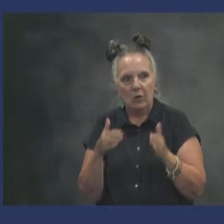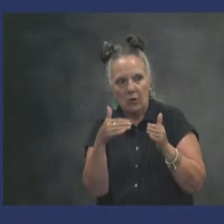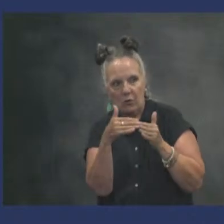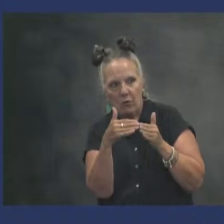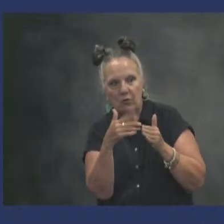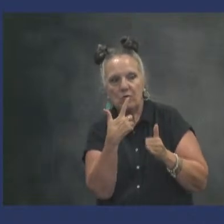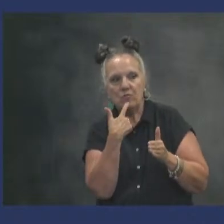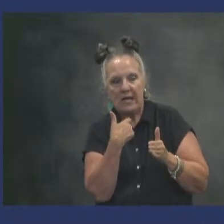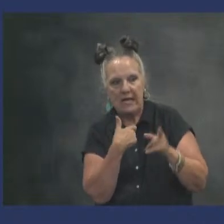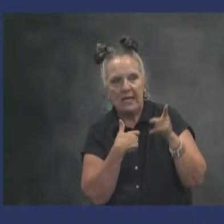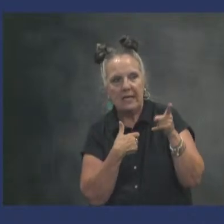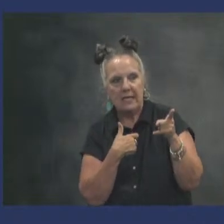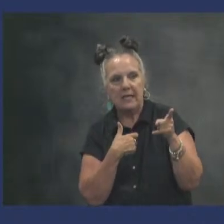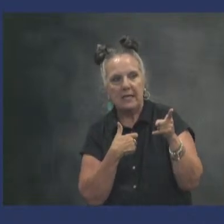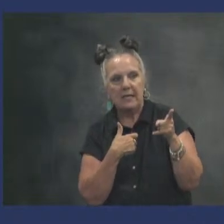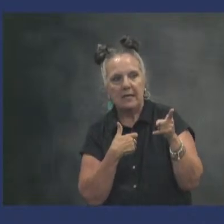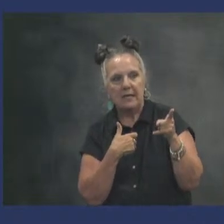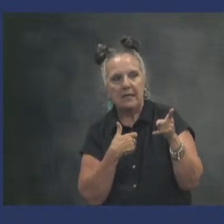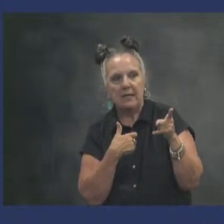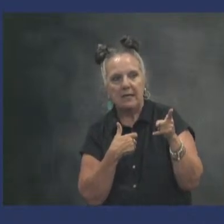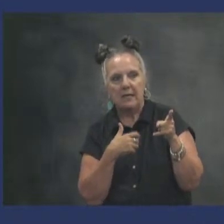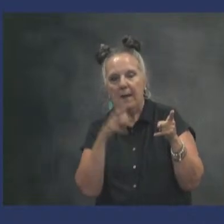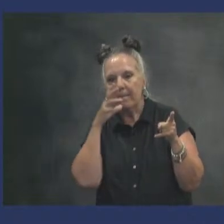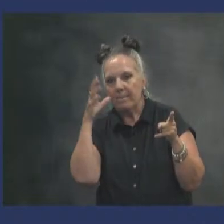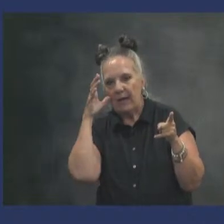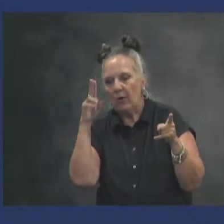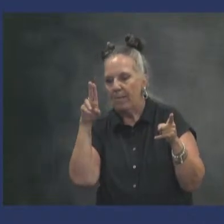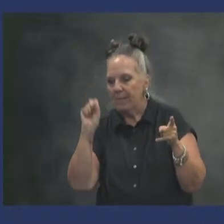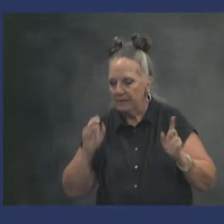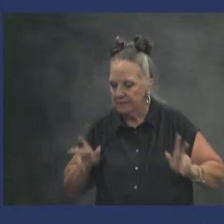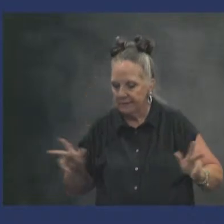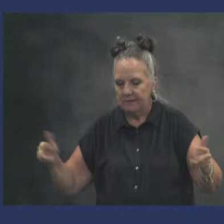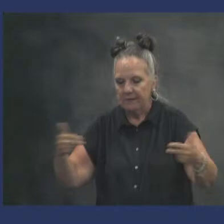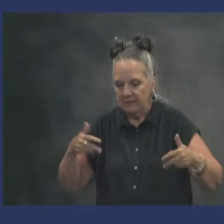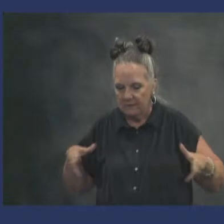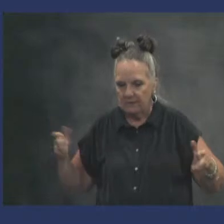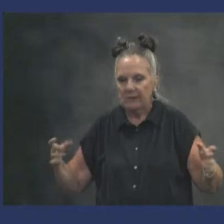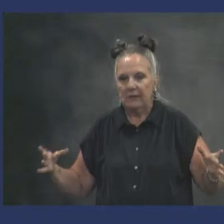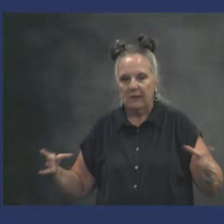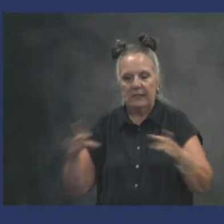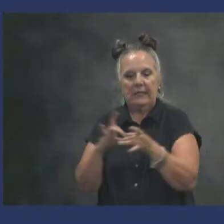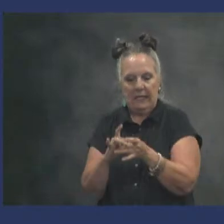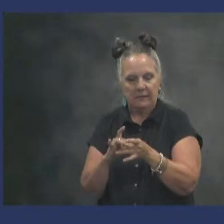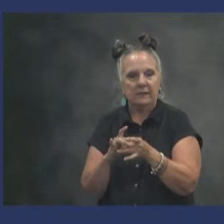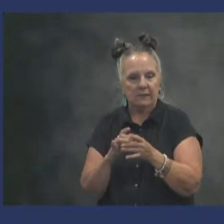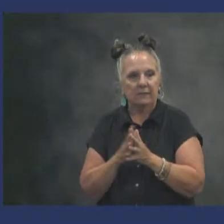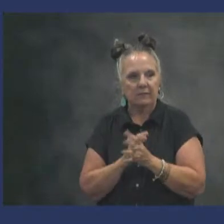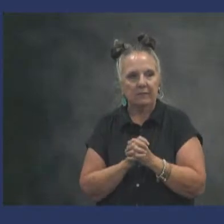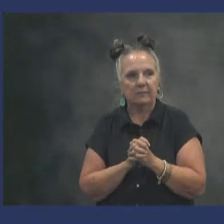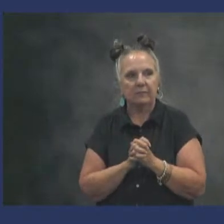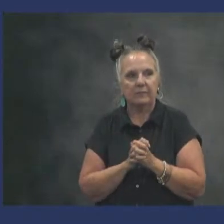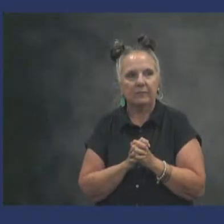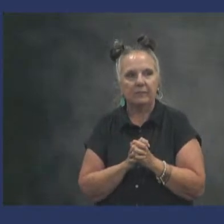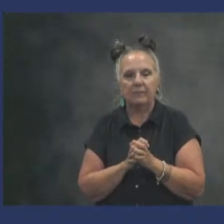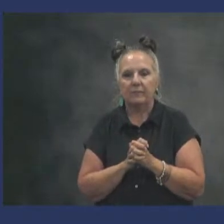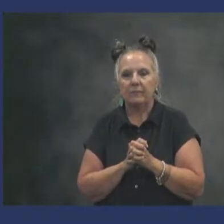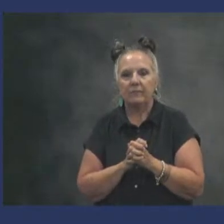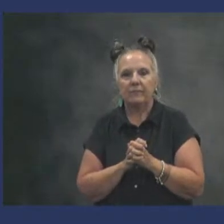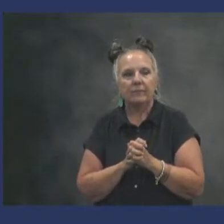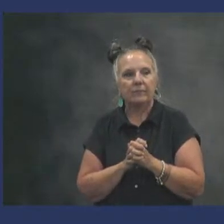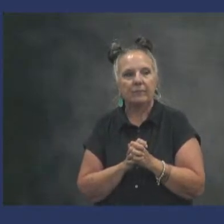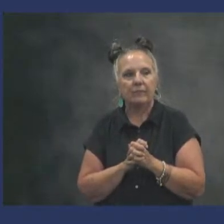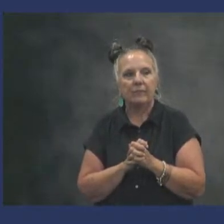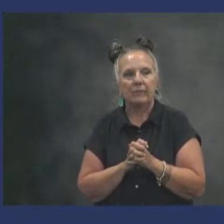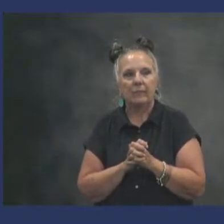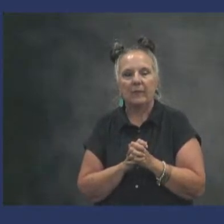in red. We have our parent and bus entry points connecting behind the administration, and then aligning